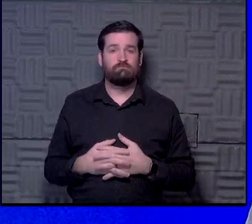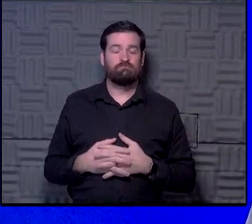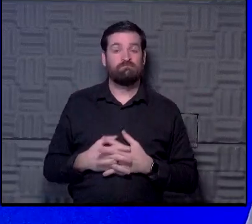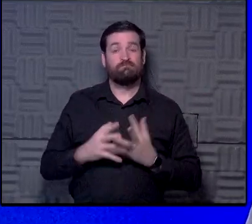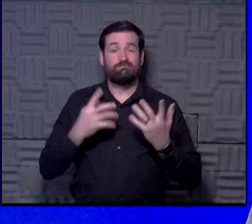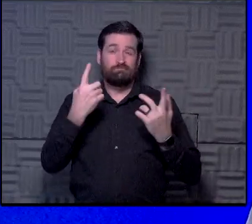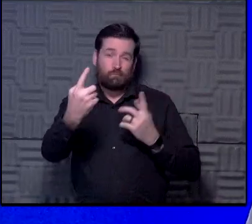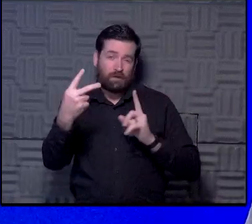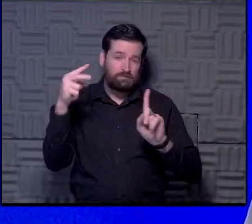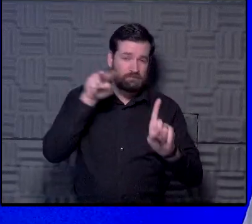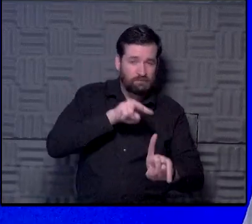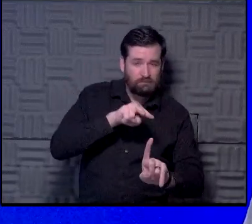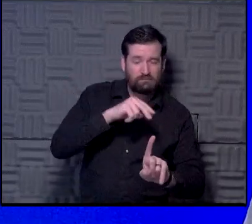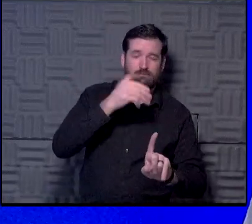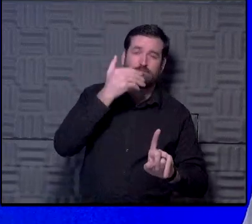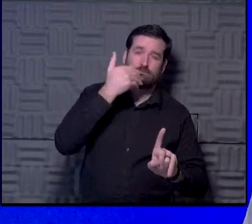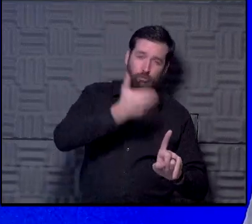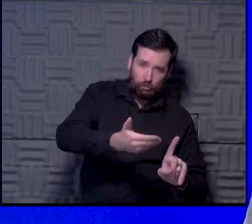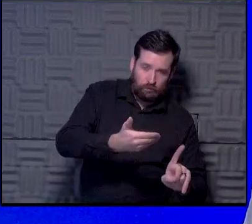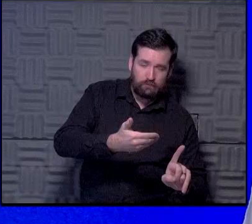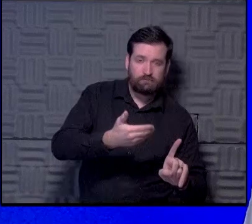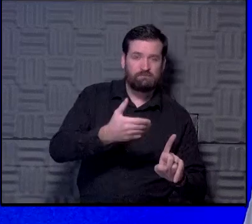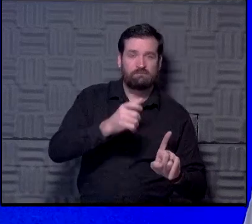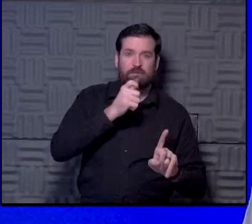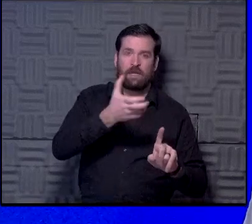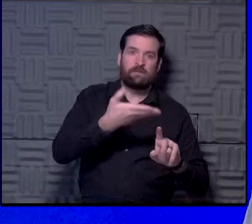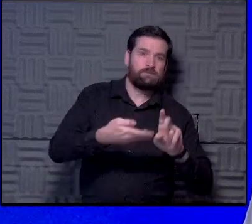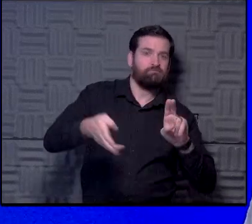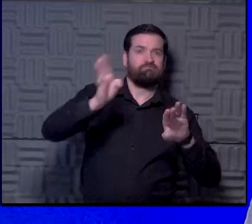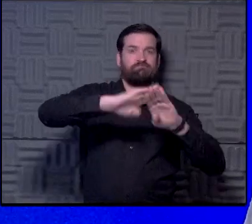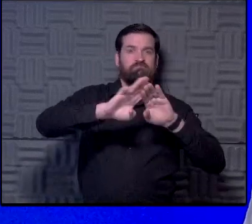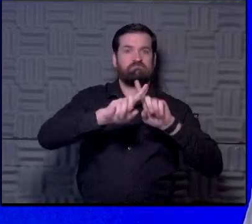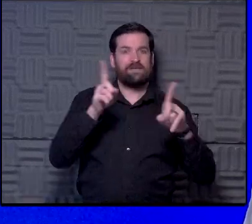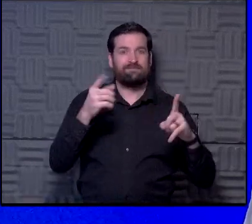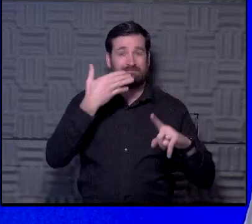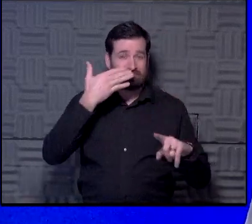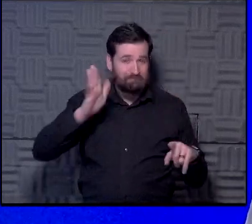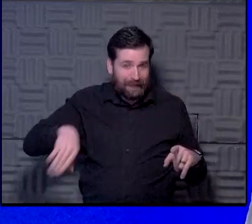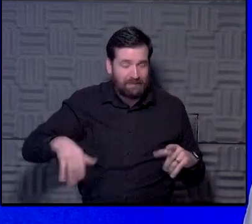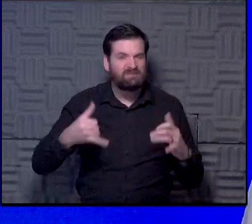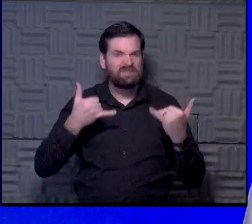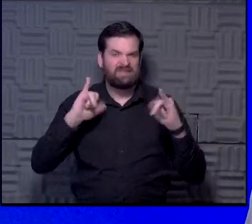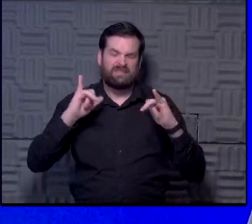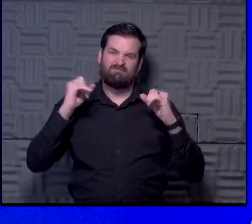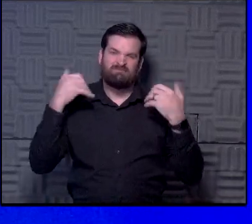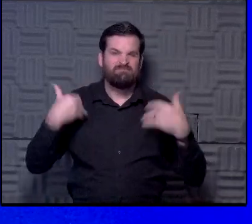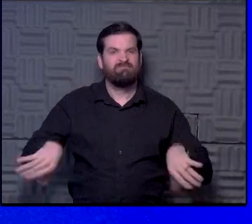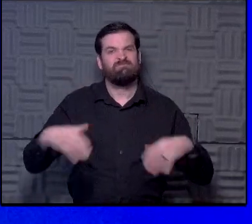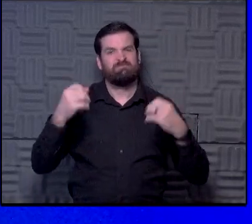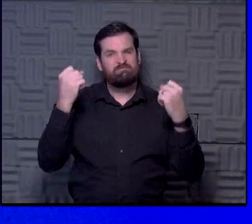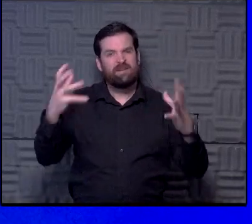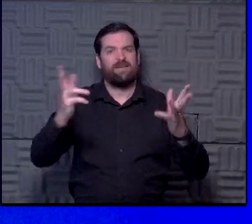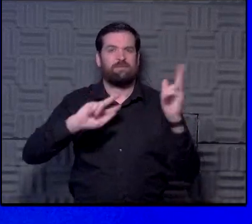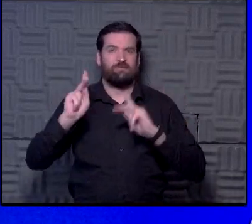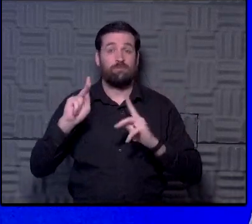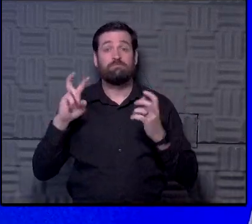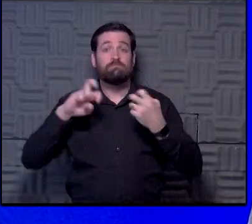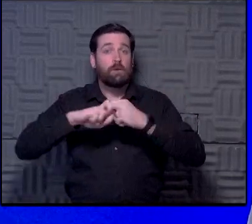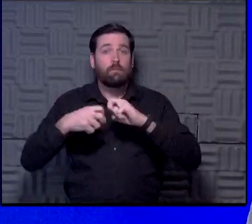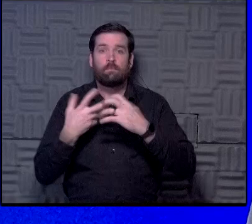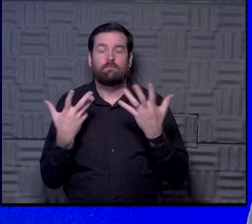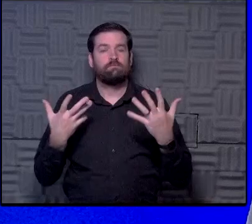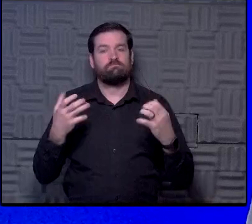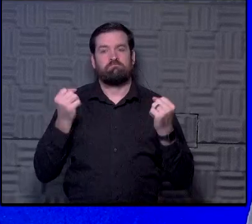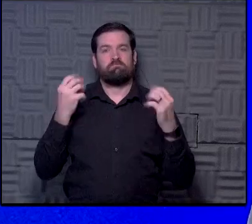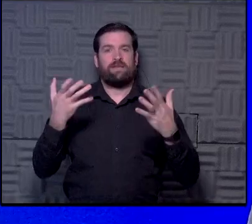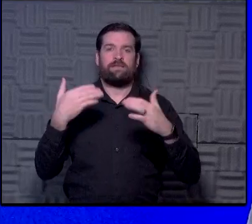one way, that's good, that it's not going up, but it's bad in the fact that we still have this many people here. And the problem is we have a